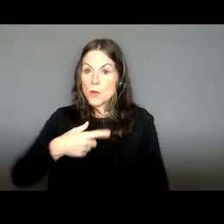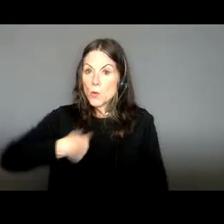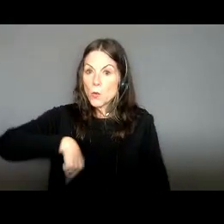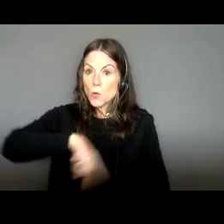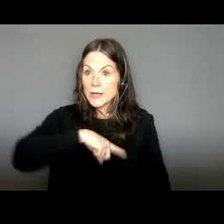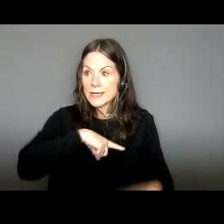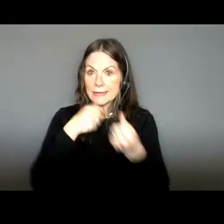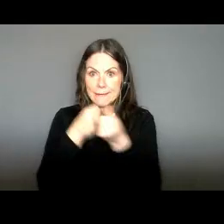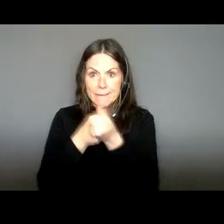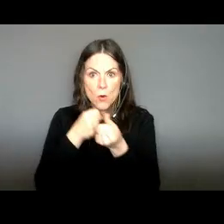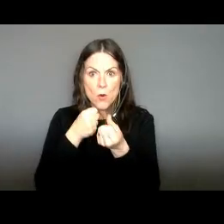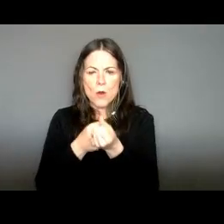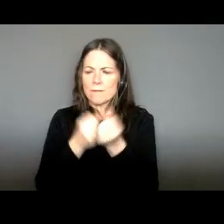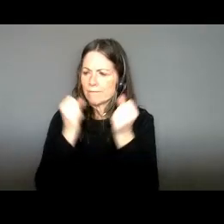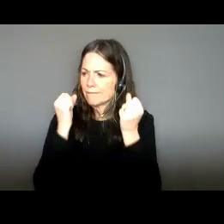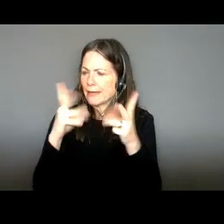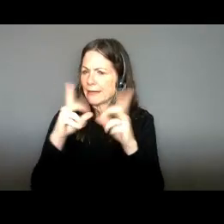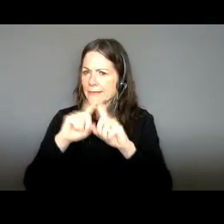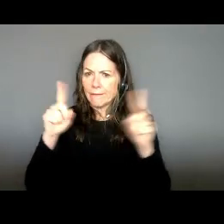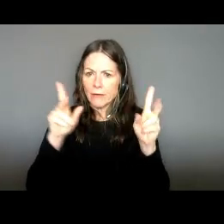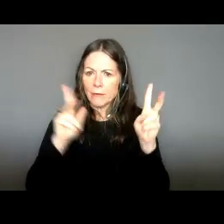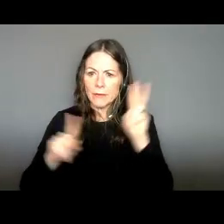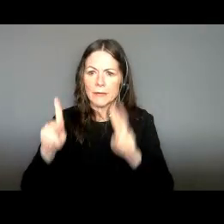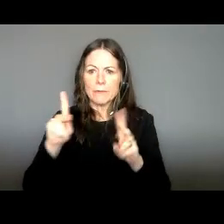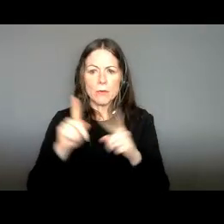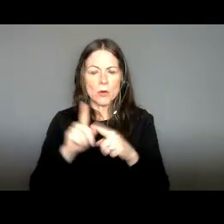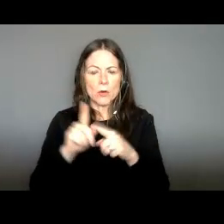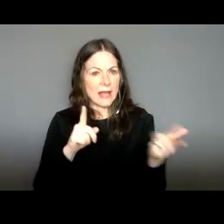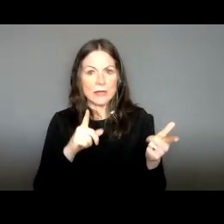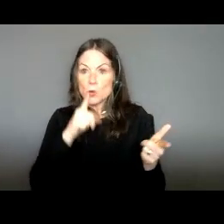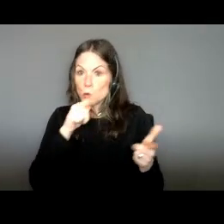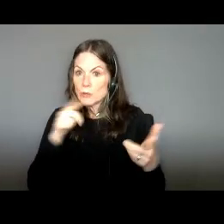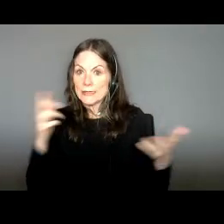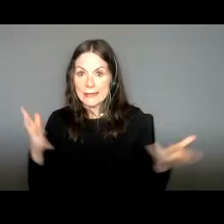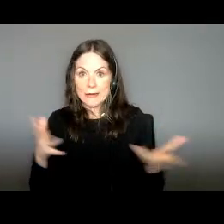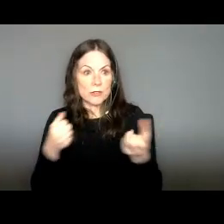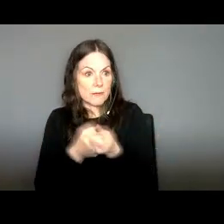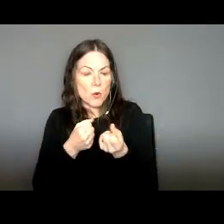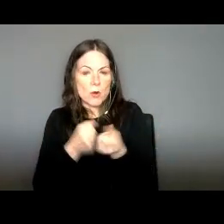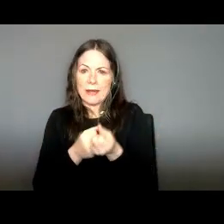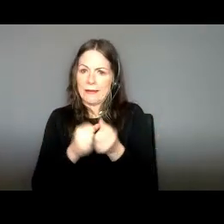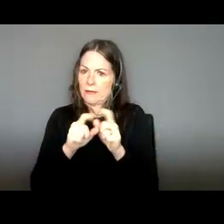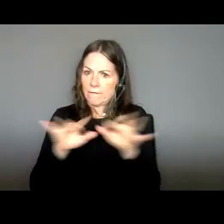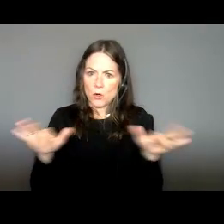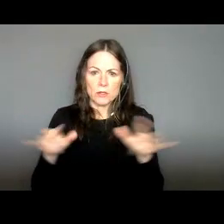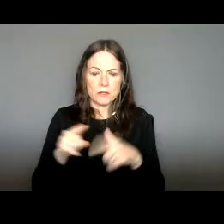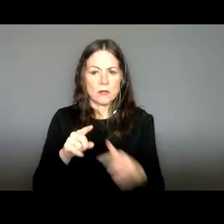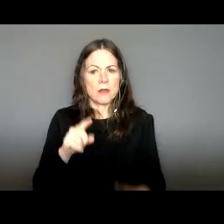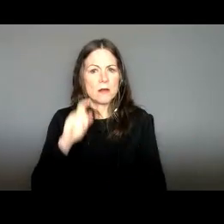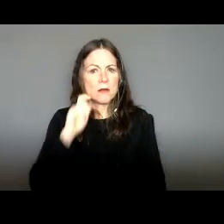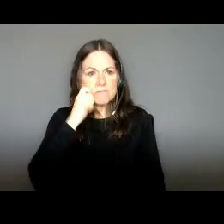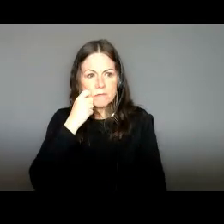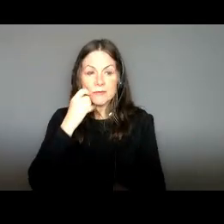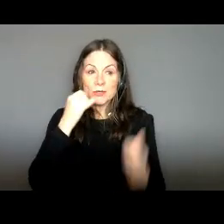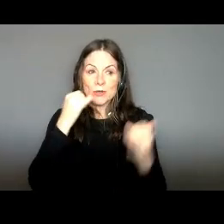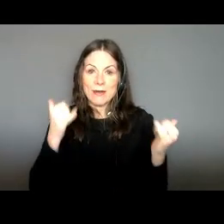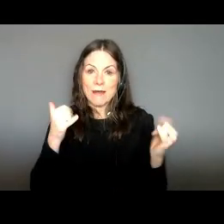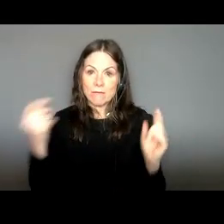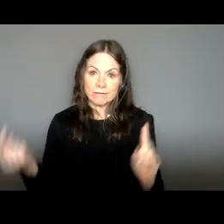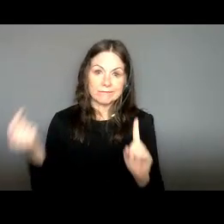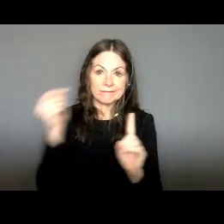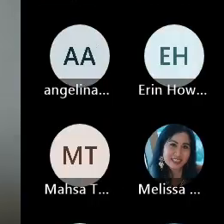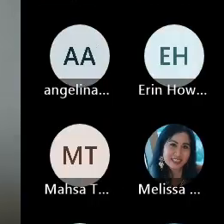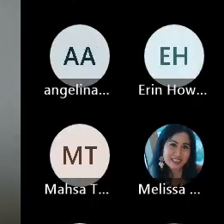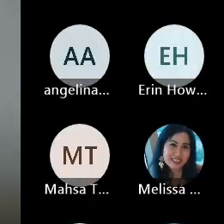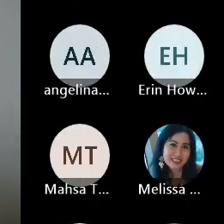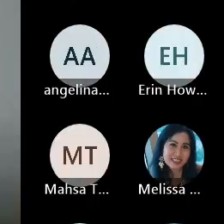and people who are in the room with us learning together. I will return back to the presentation now, Leila, and we